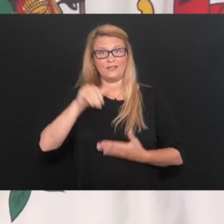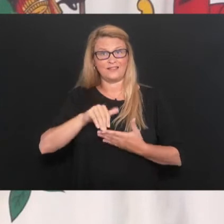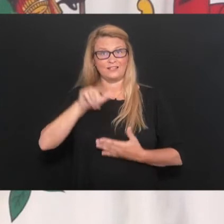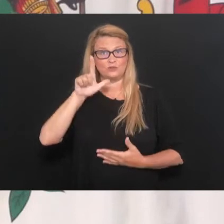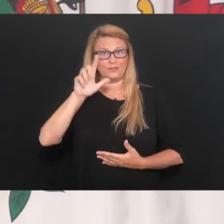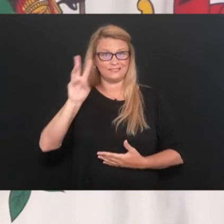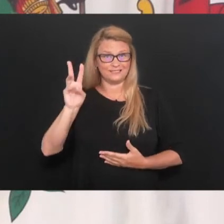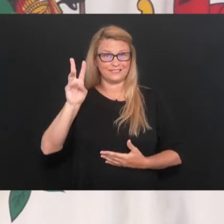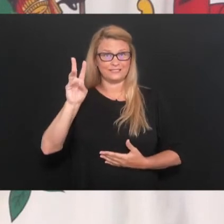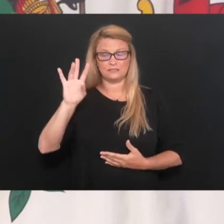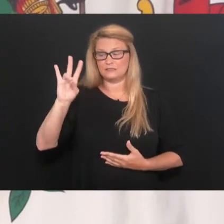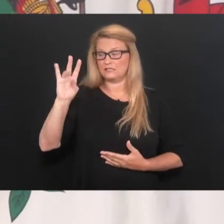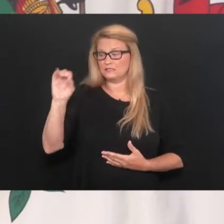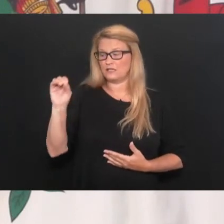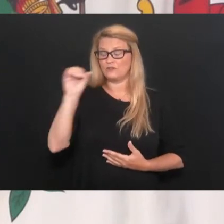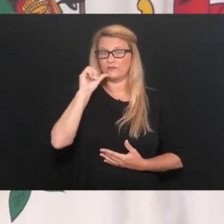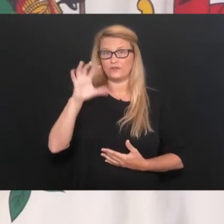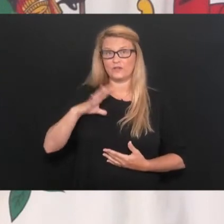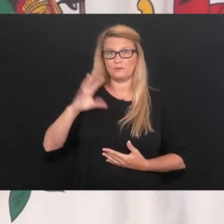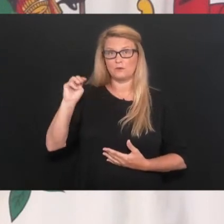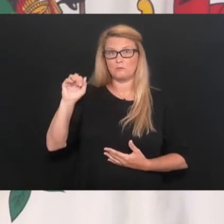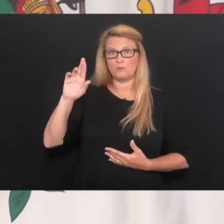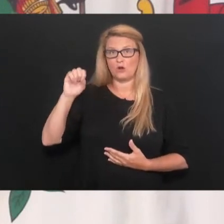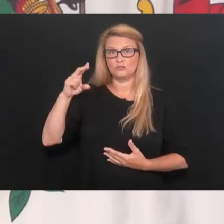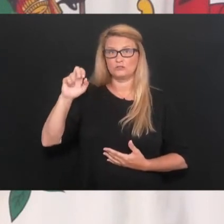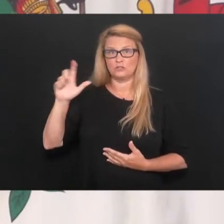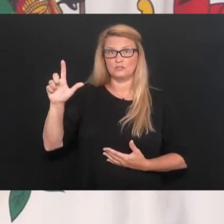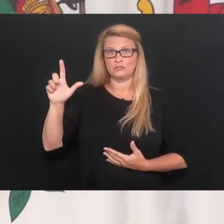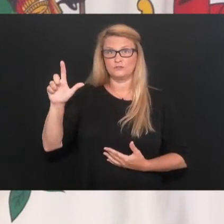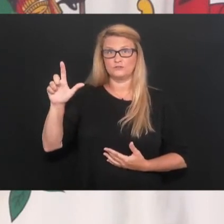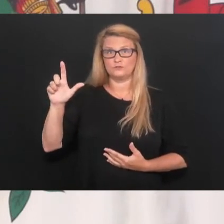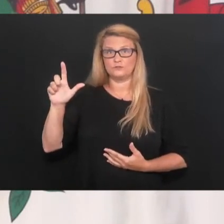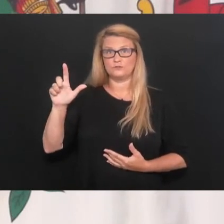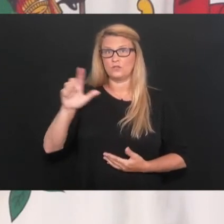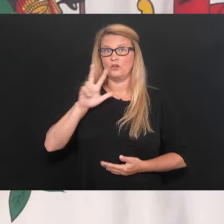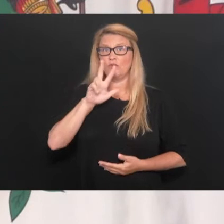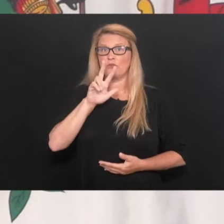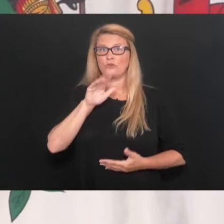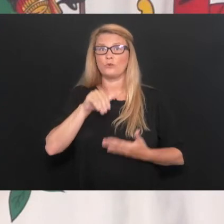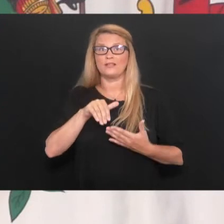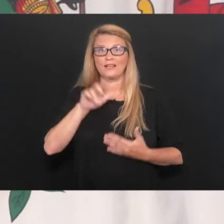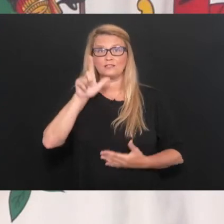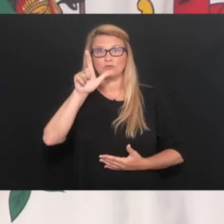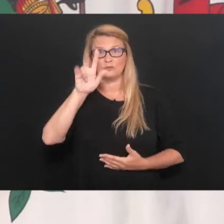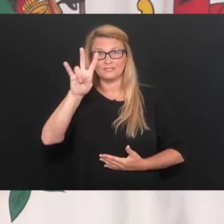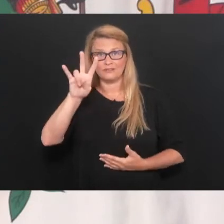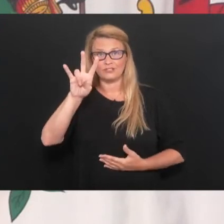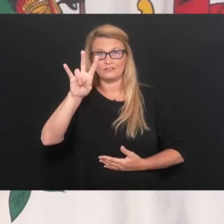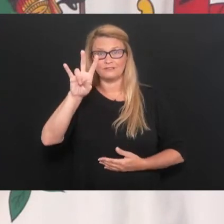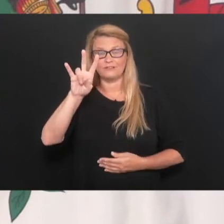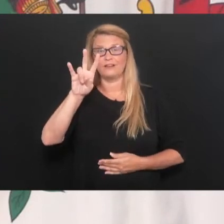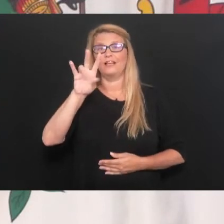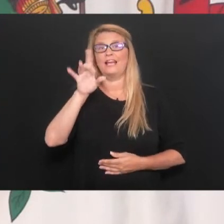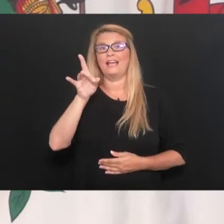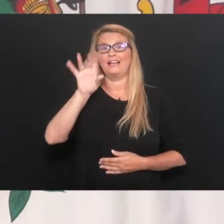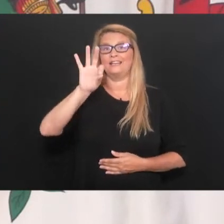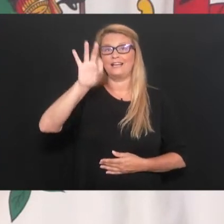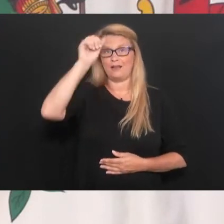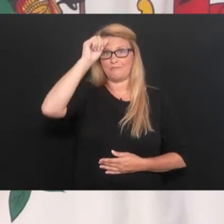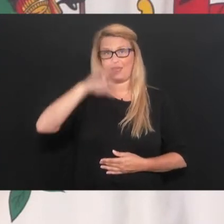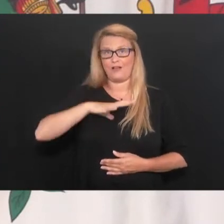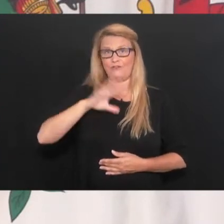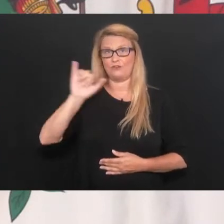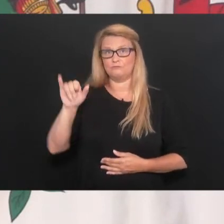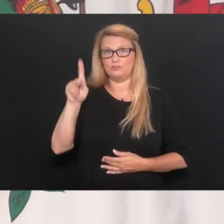death is a 70-year-old female from Marshall County. The 3,027th death is an 89-year-old male from